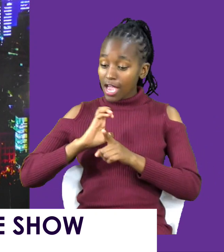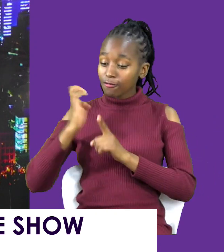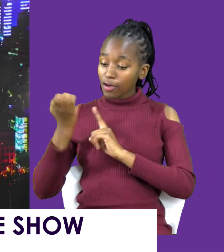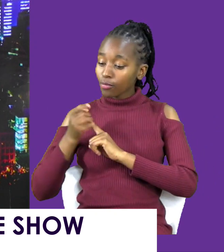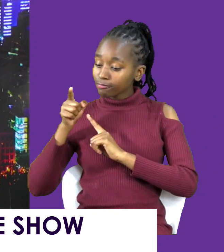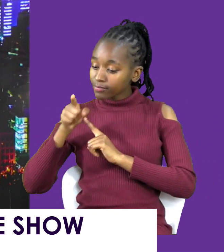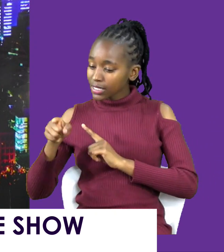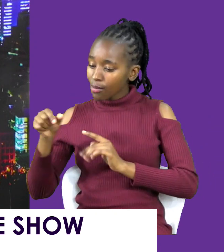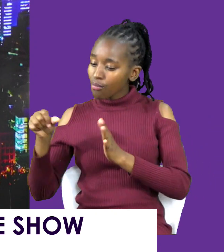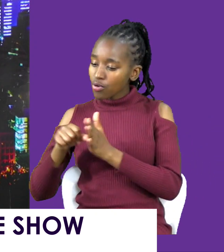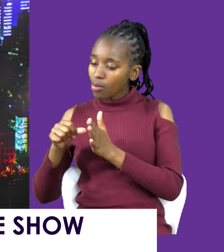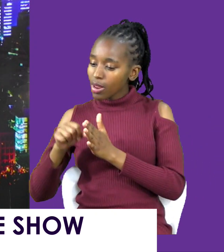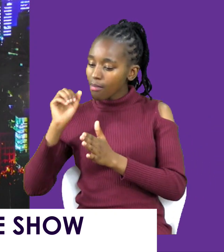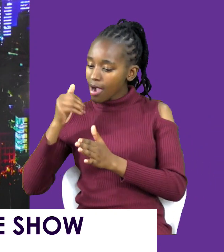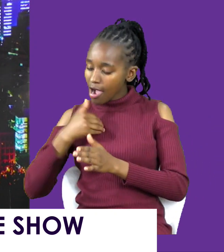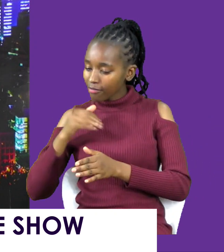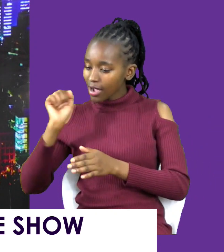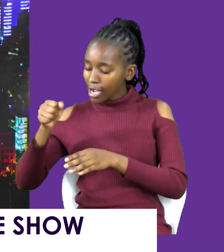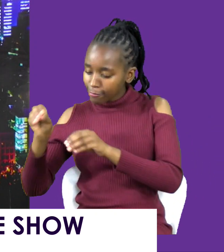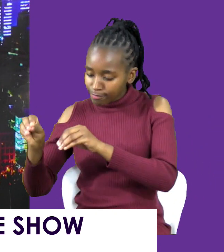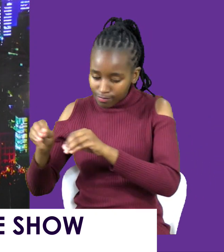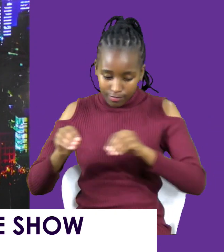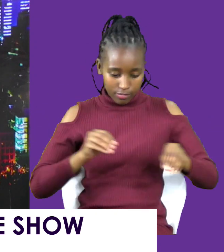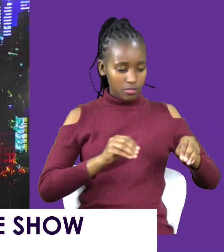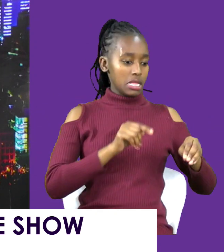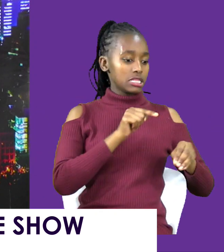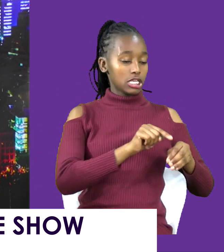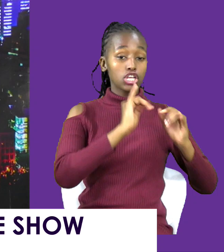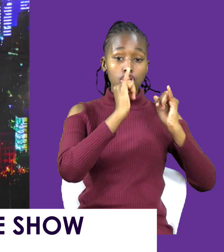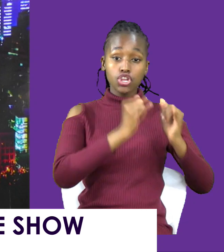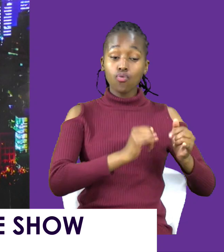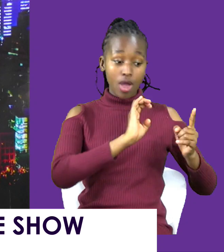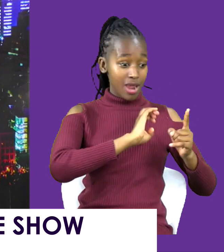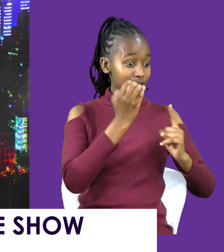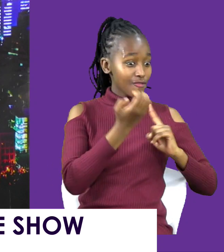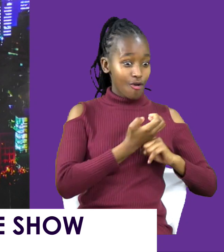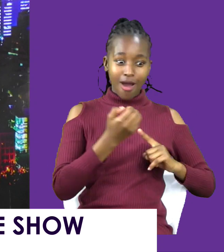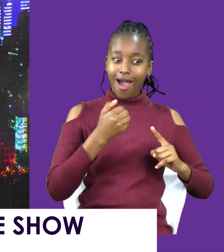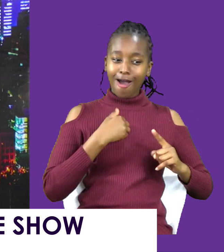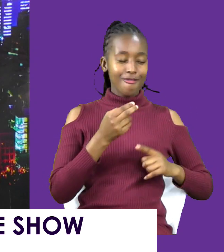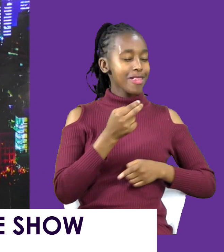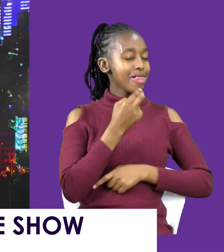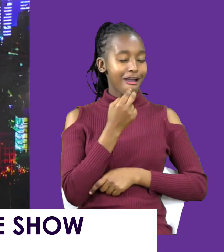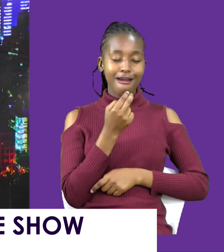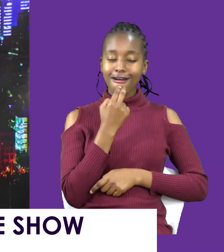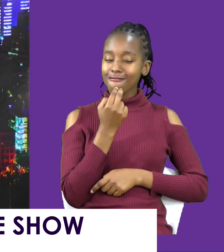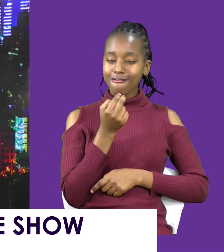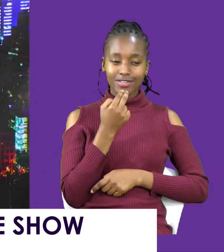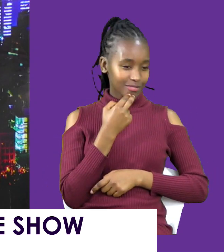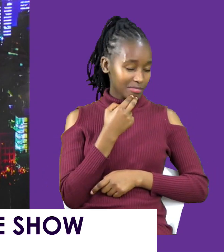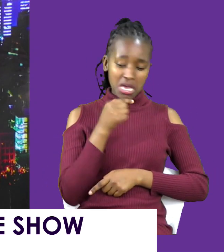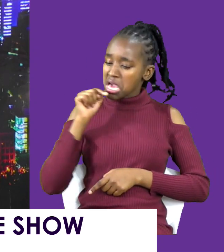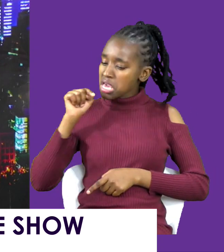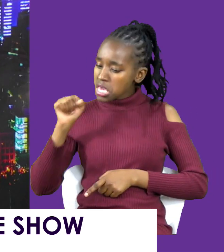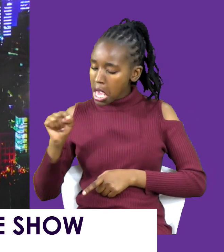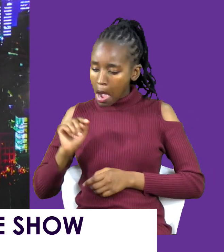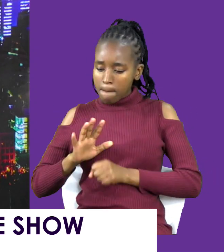notice that there is laughter. You are used to places of manipulation, and manipulation is real.